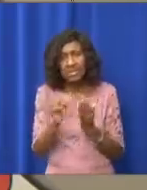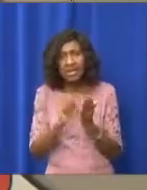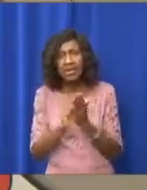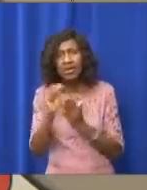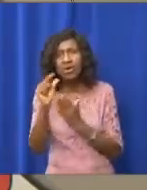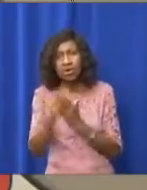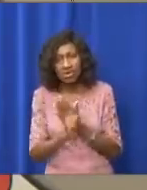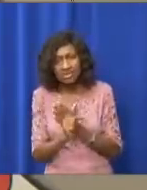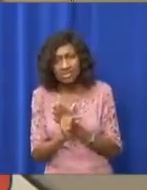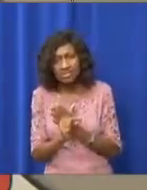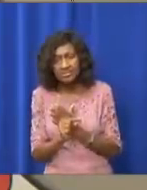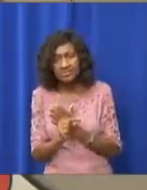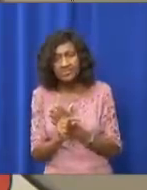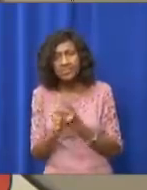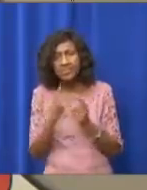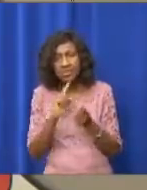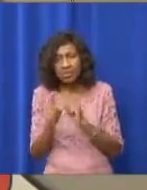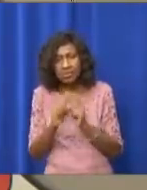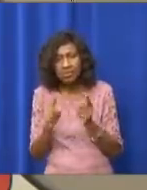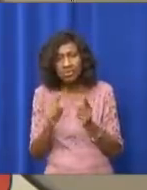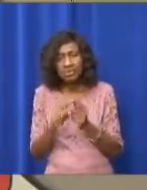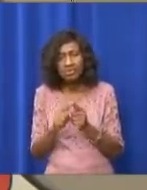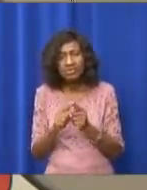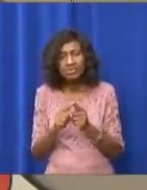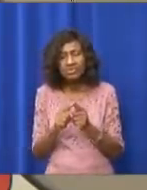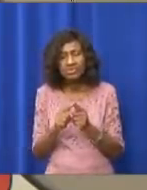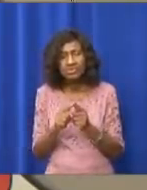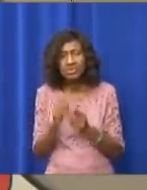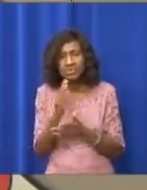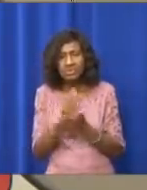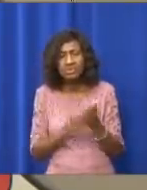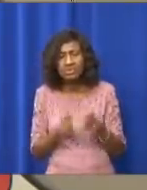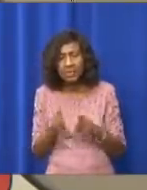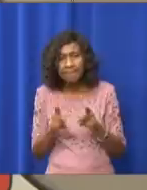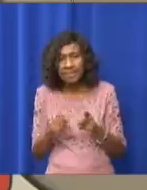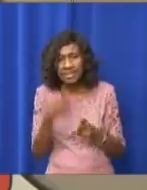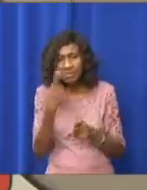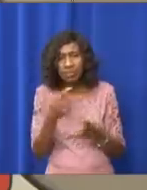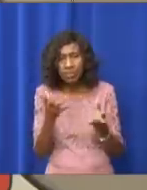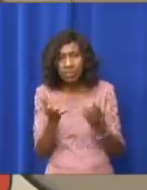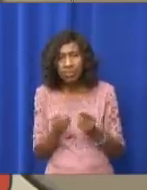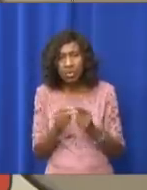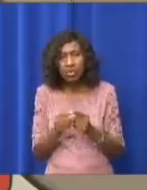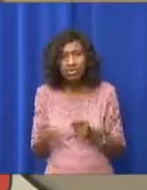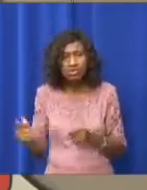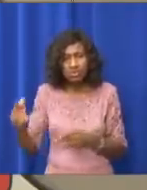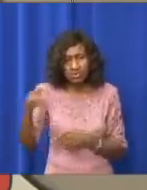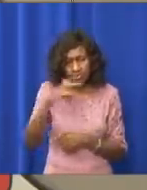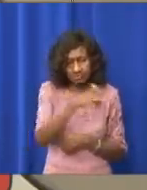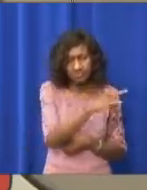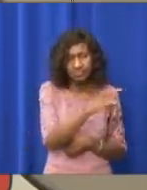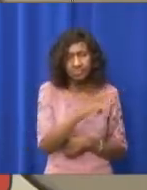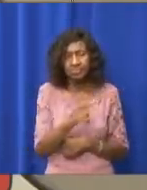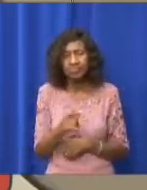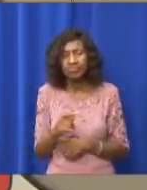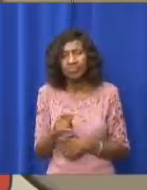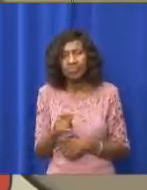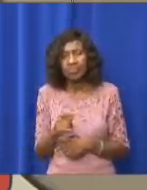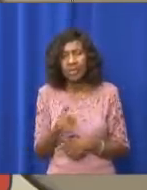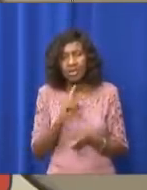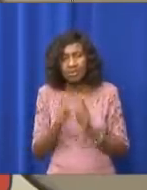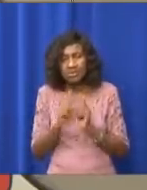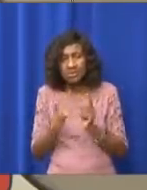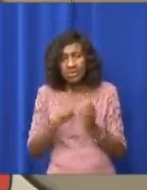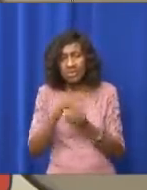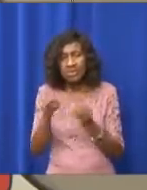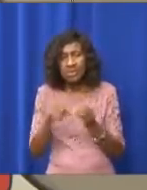in touch with a large group of people who wish to go on such a flight. And we remain in contact with the Indian authorities